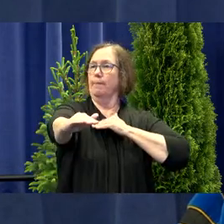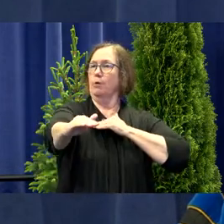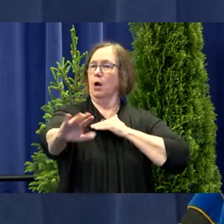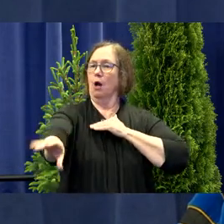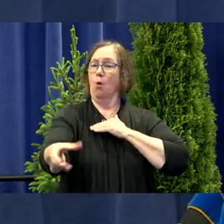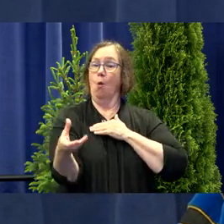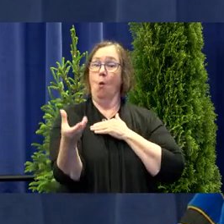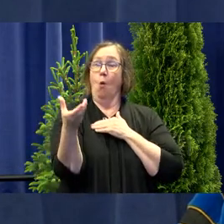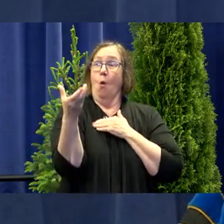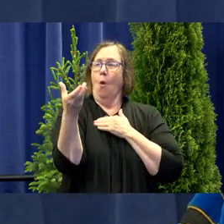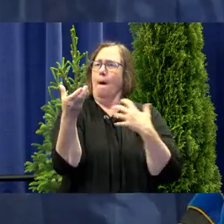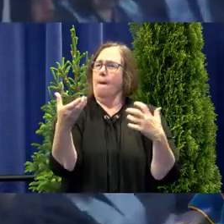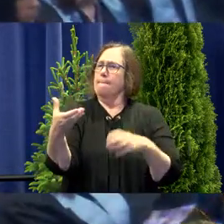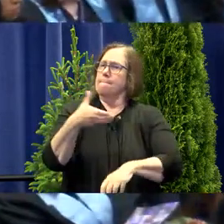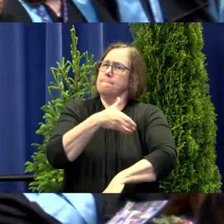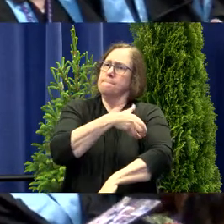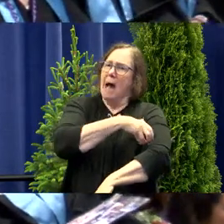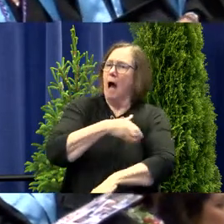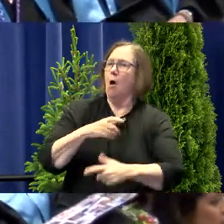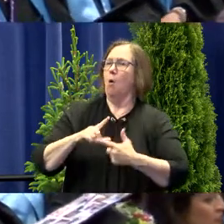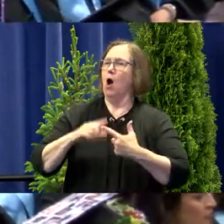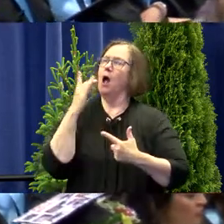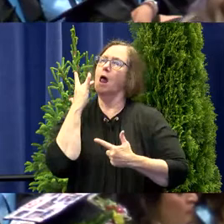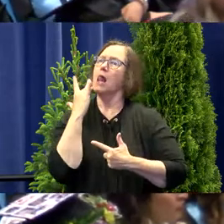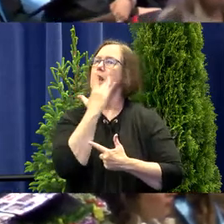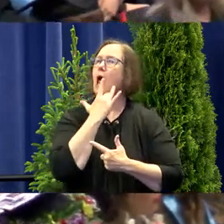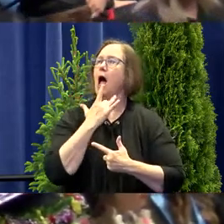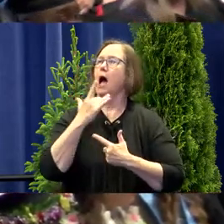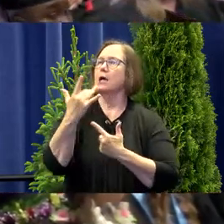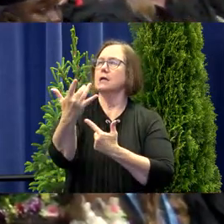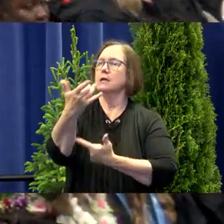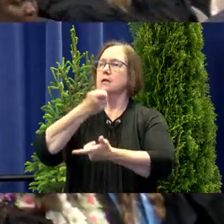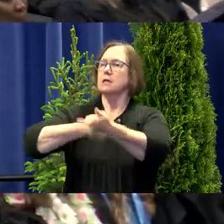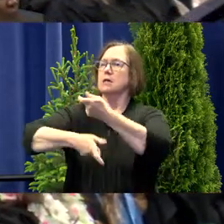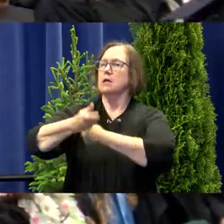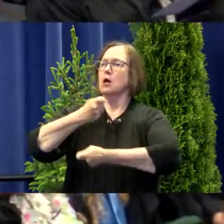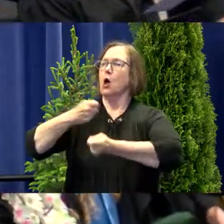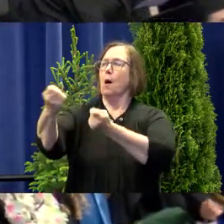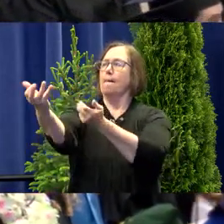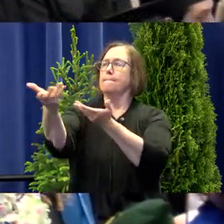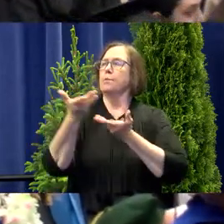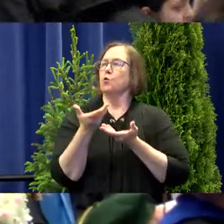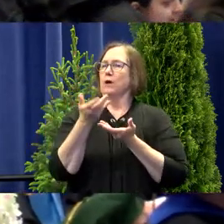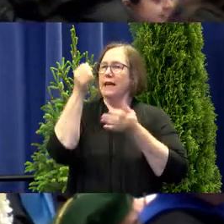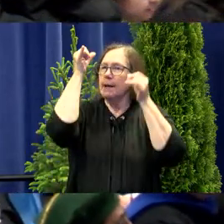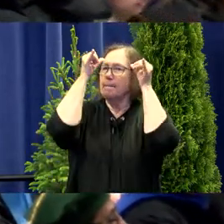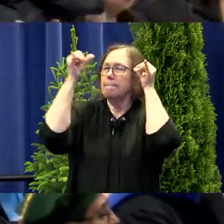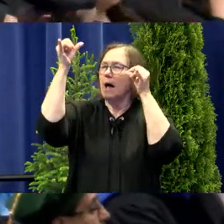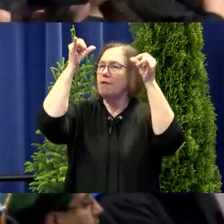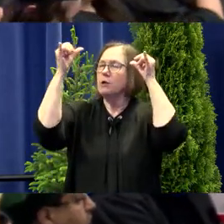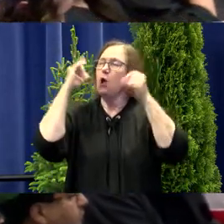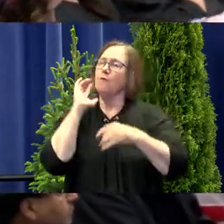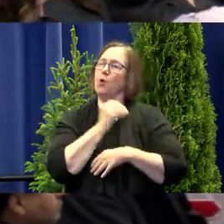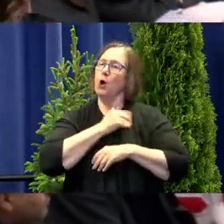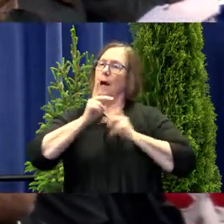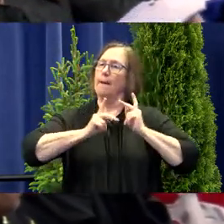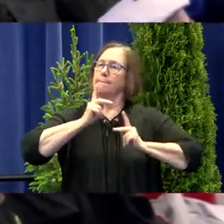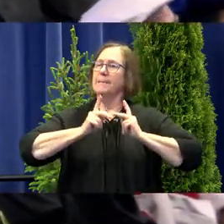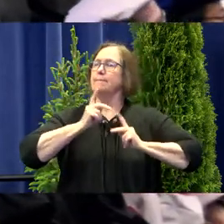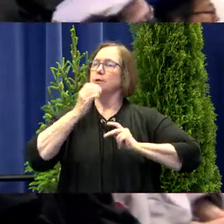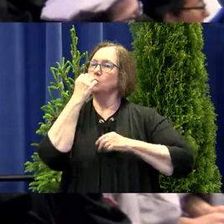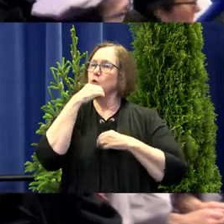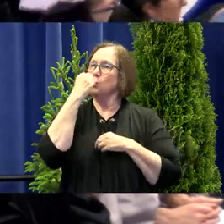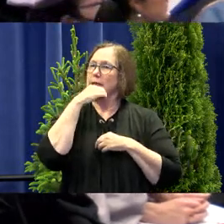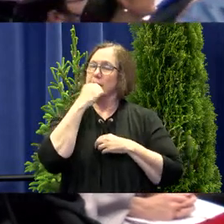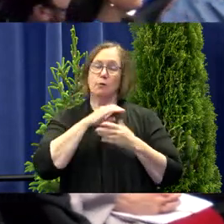good luck in bringing the buffalo close so that our people could eat. The Blackfeet tell a story about how the first buffalo stone was